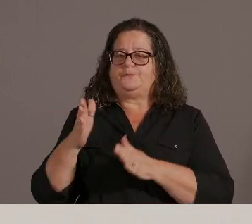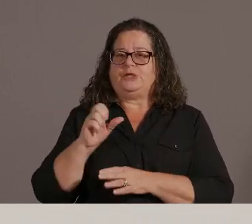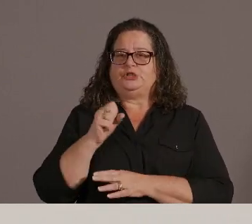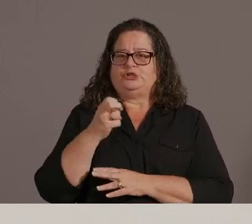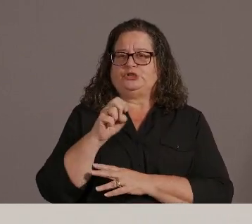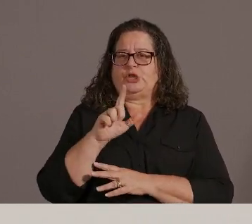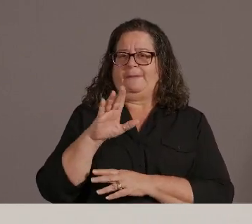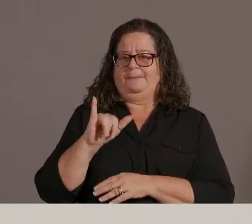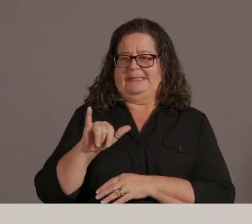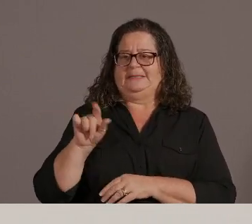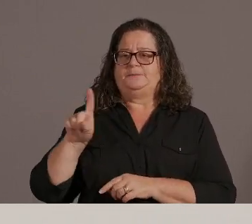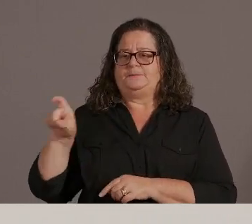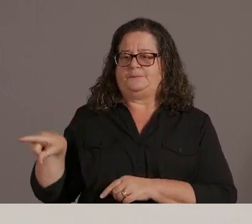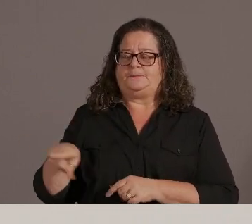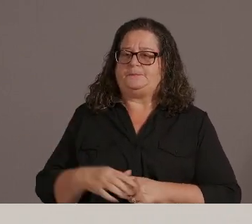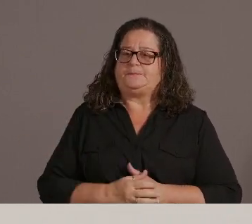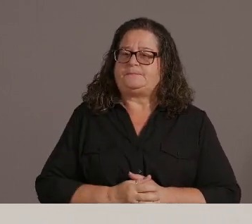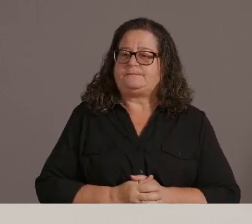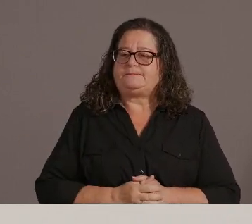Hi.